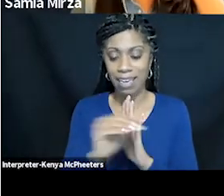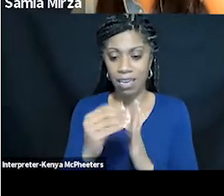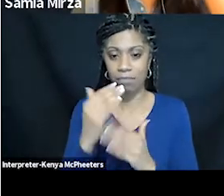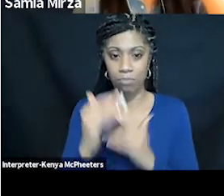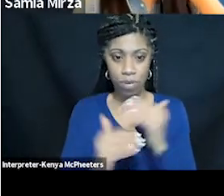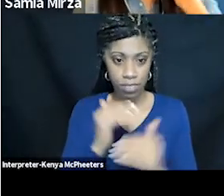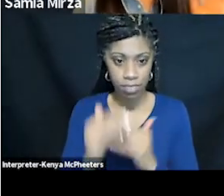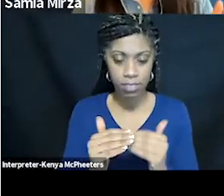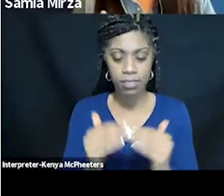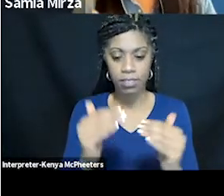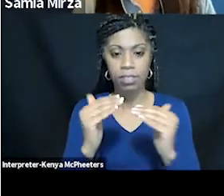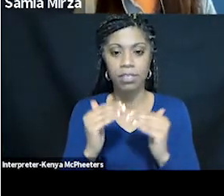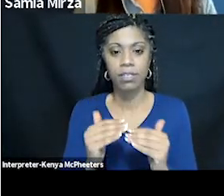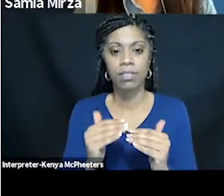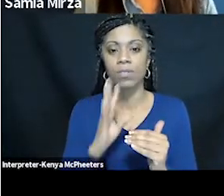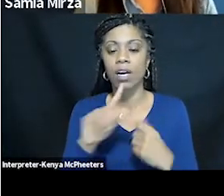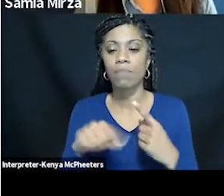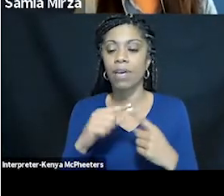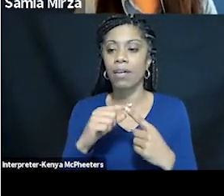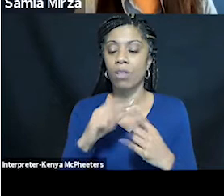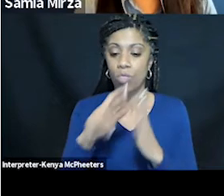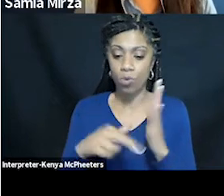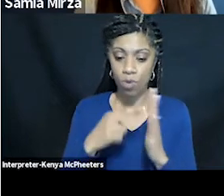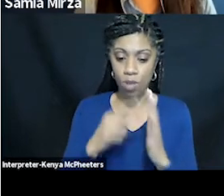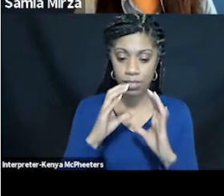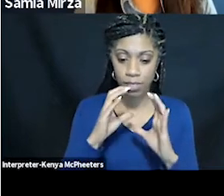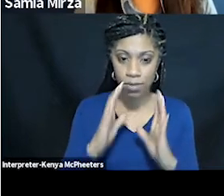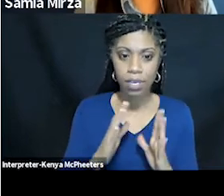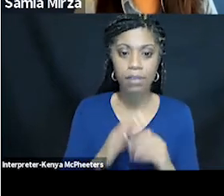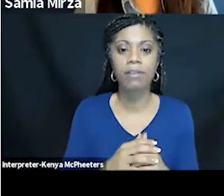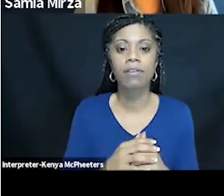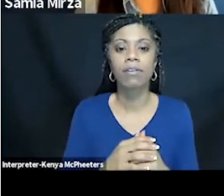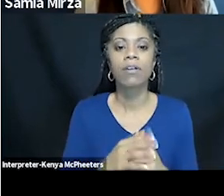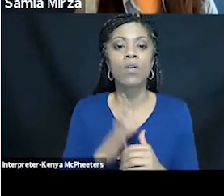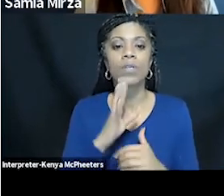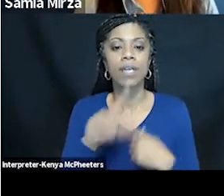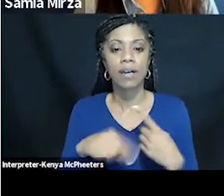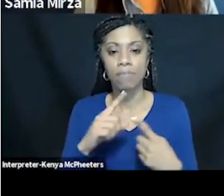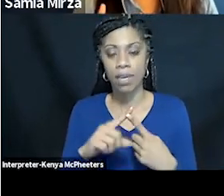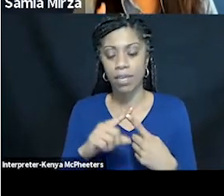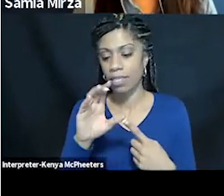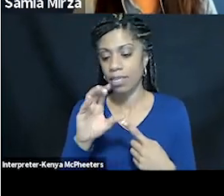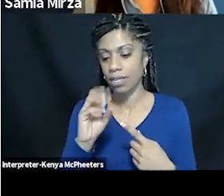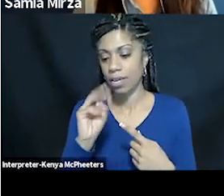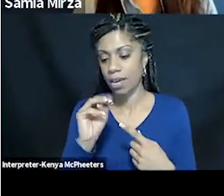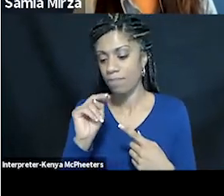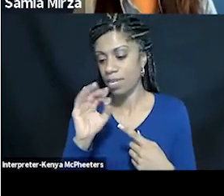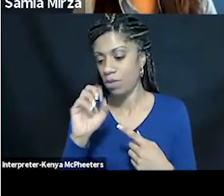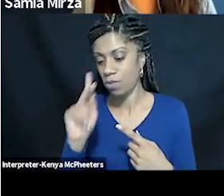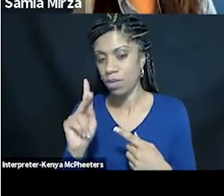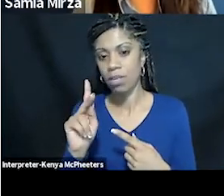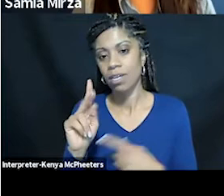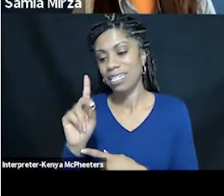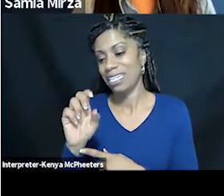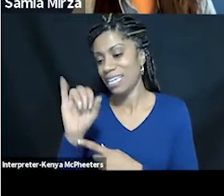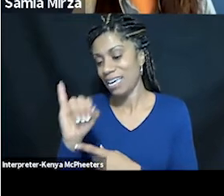the communicator. We'll walk through the Com Network DEI.org website. And then we'll do a deep dive into